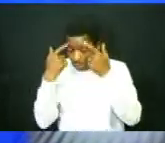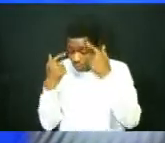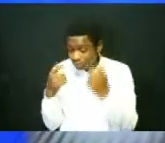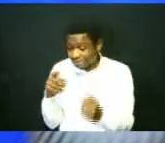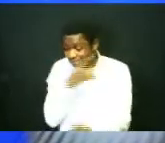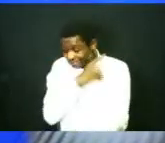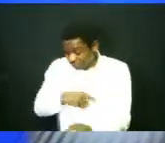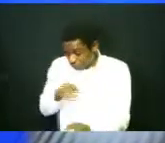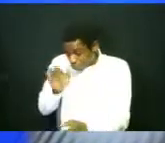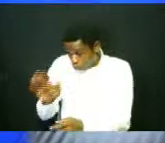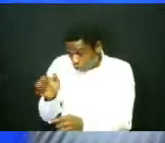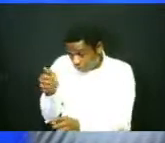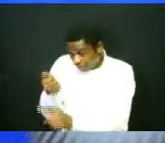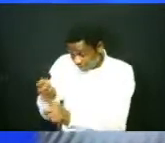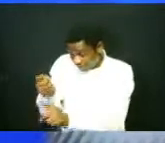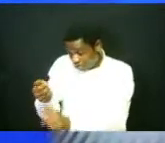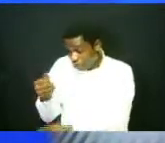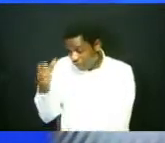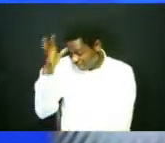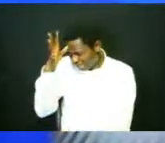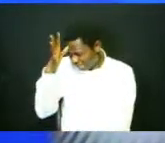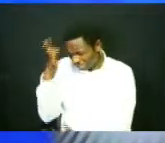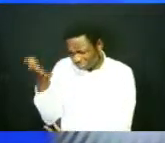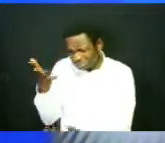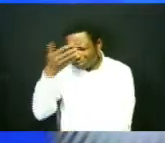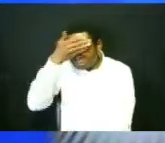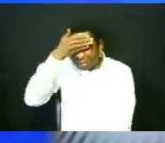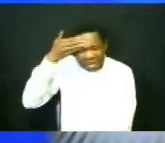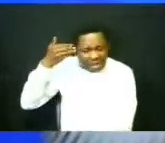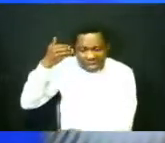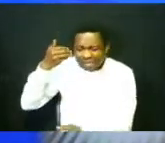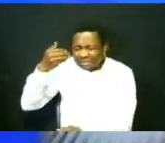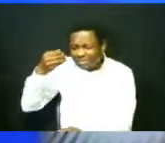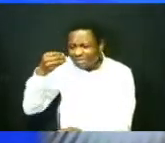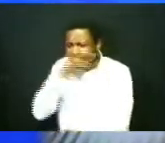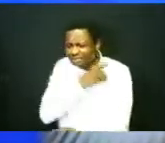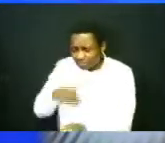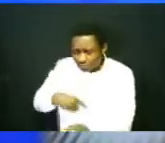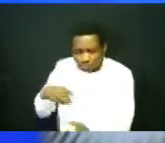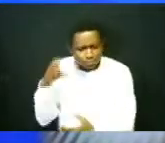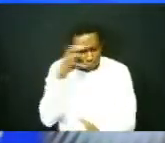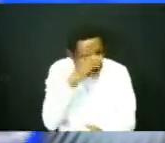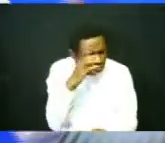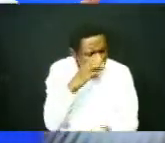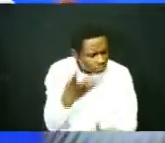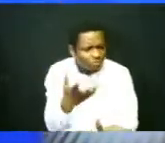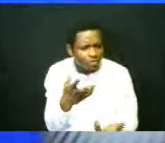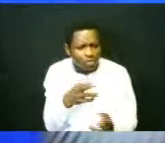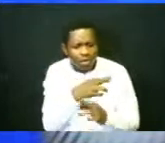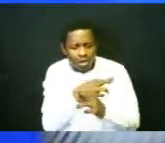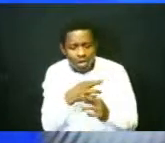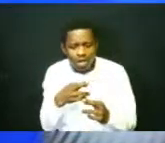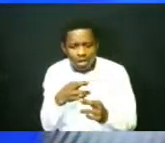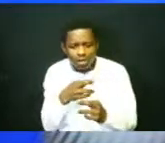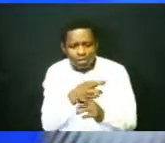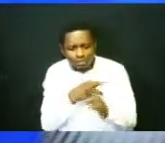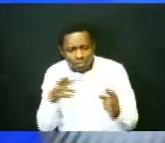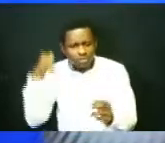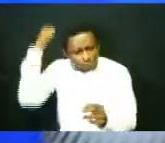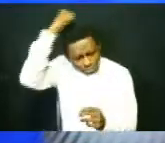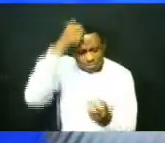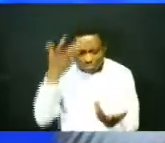deliberate, conscious, or inadvertently, forgot about David. So they count as, are these all your children?